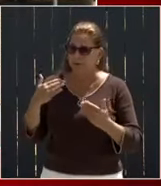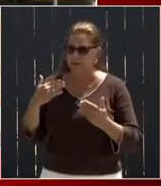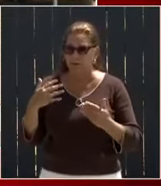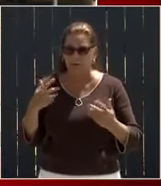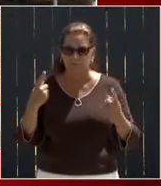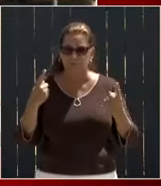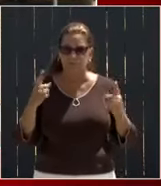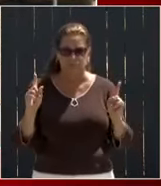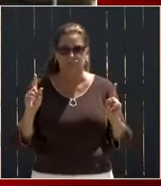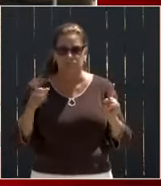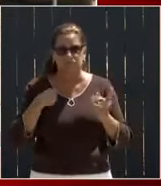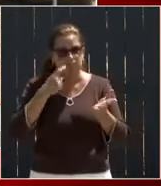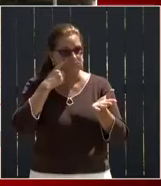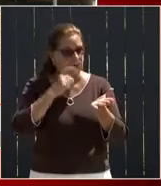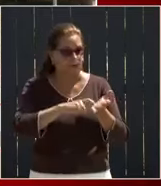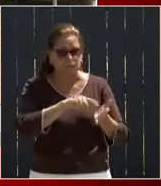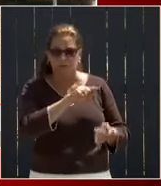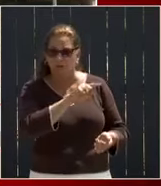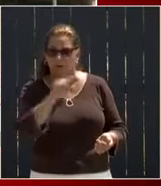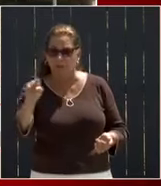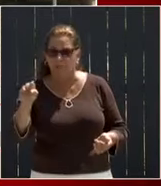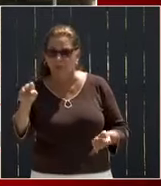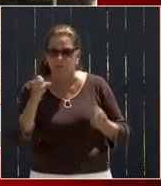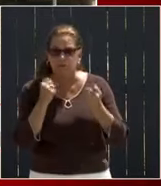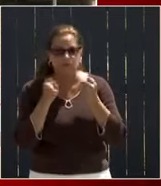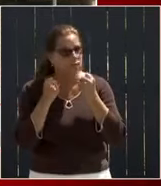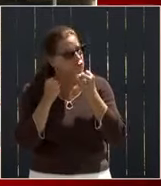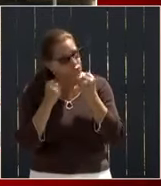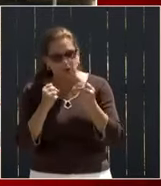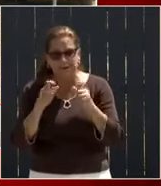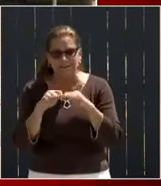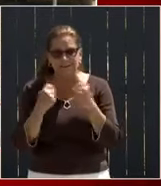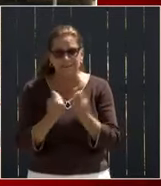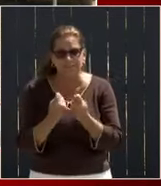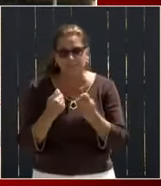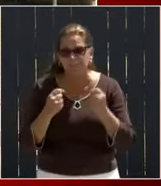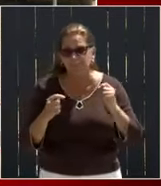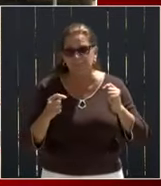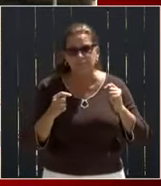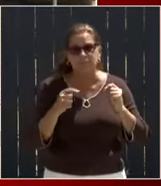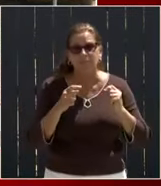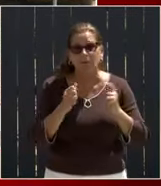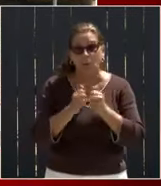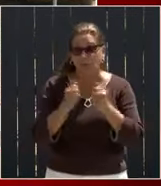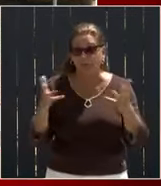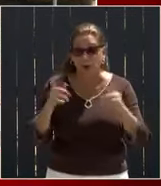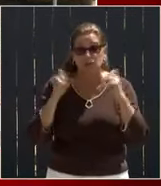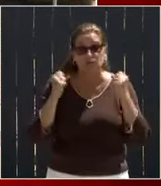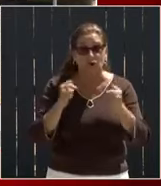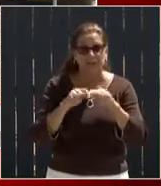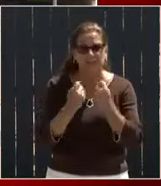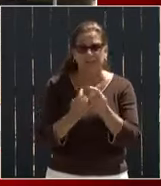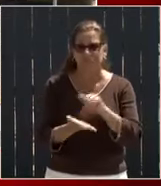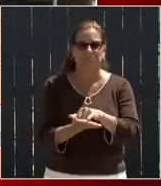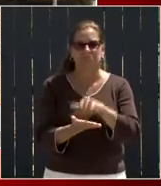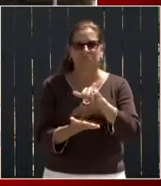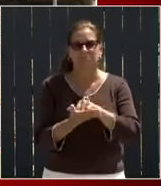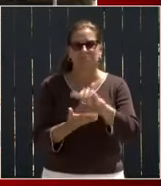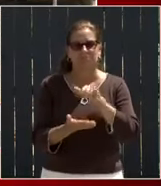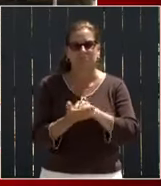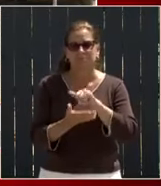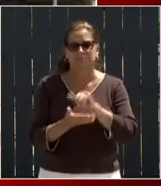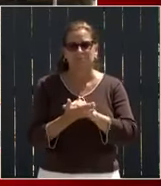the achievements of a strong team. We could not have progressed to this point without your support. The Skyland Development Team, which is